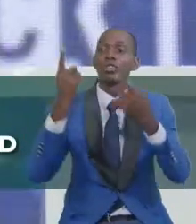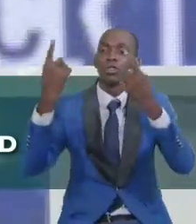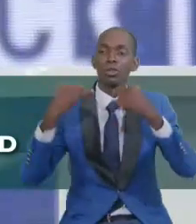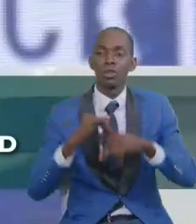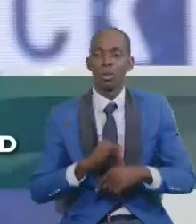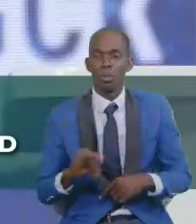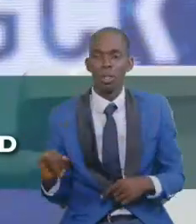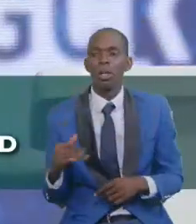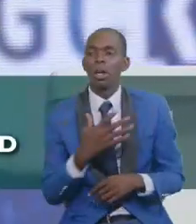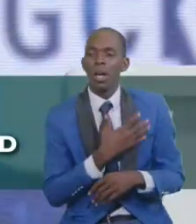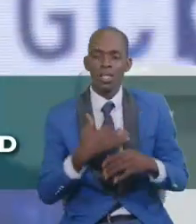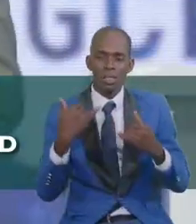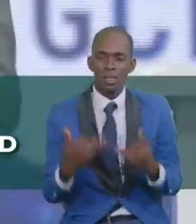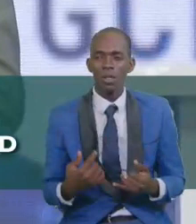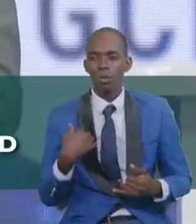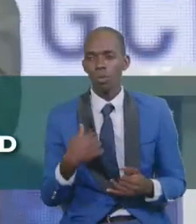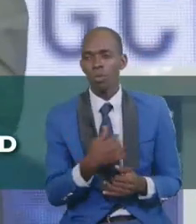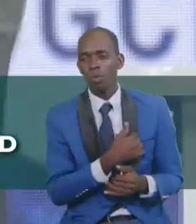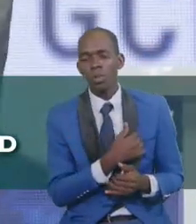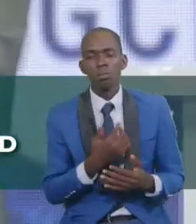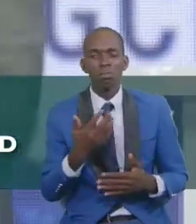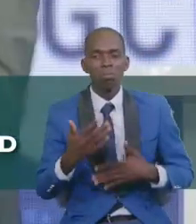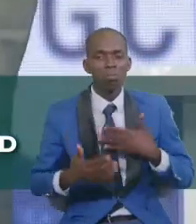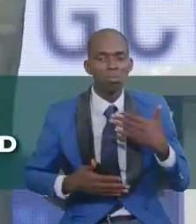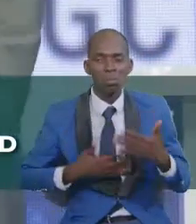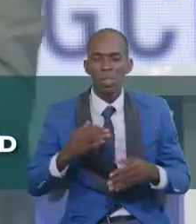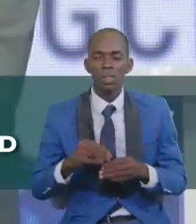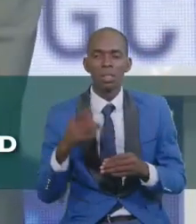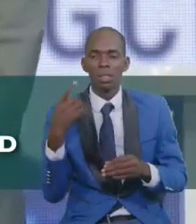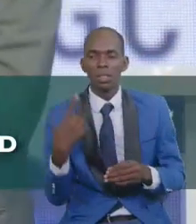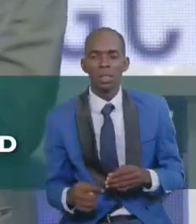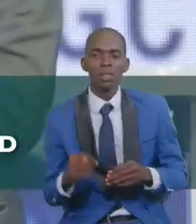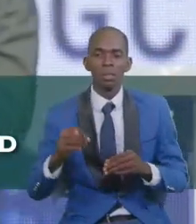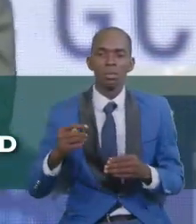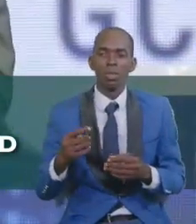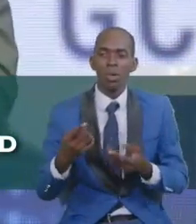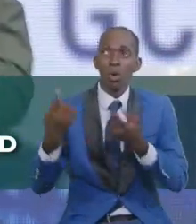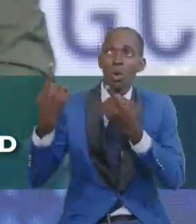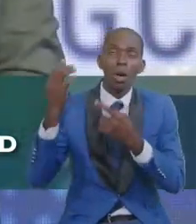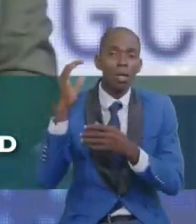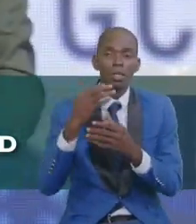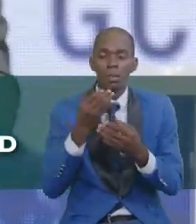And now we rejoice in the fact of the second coming.